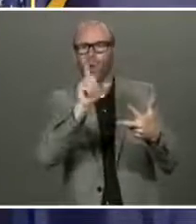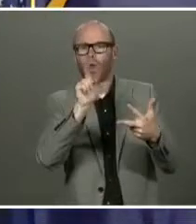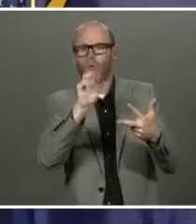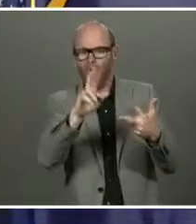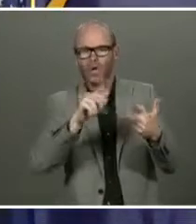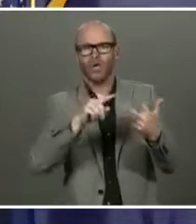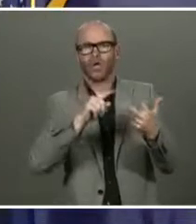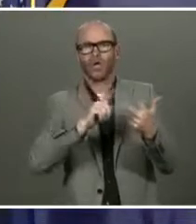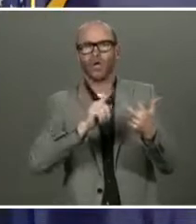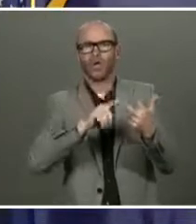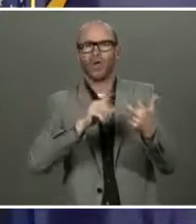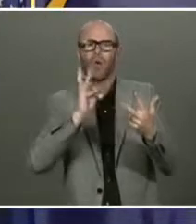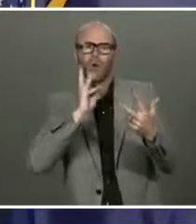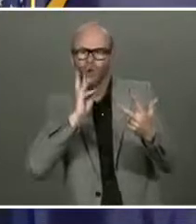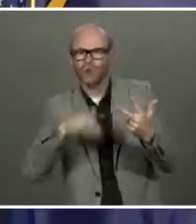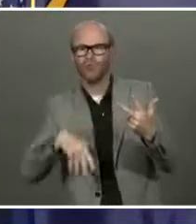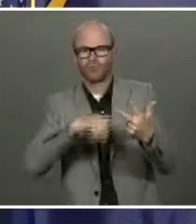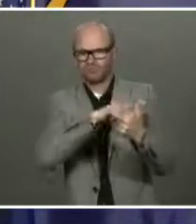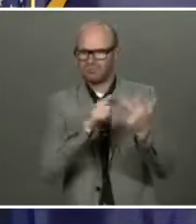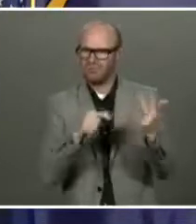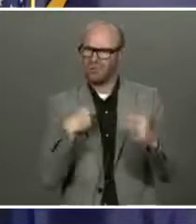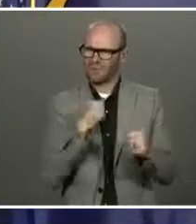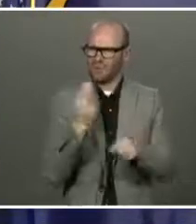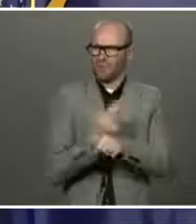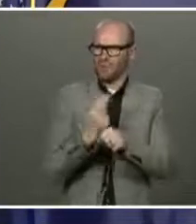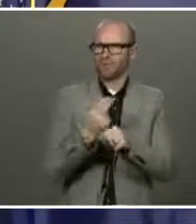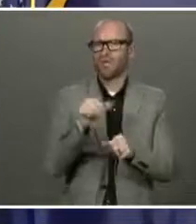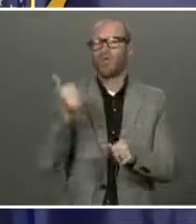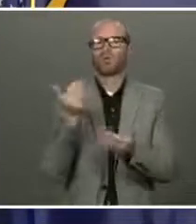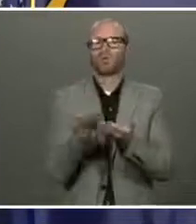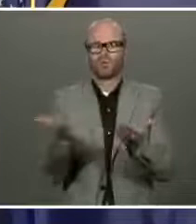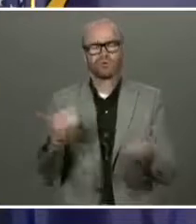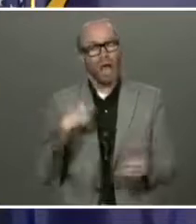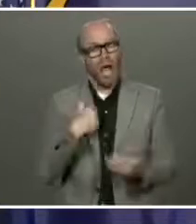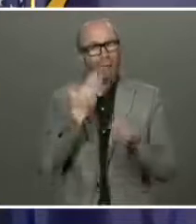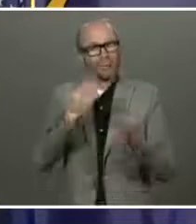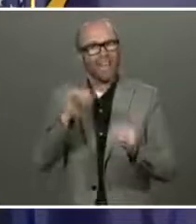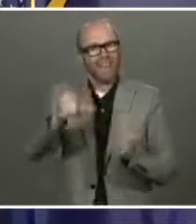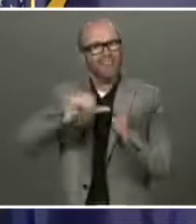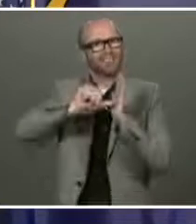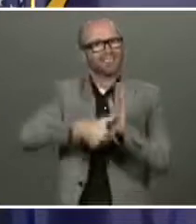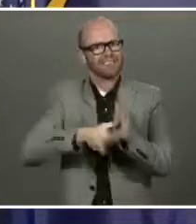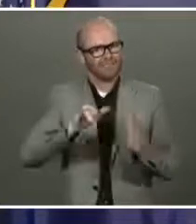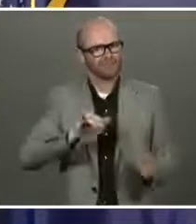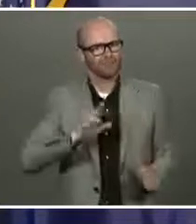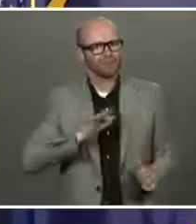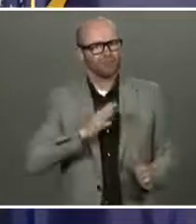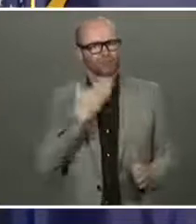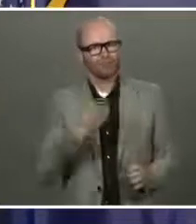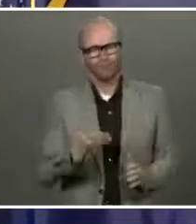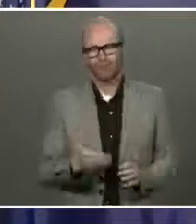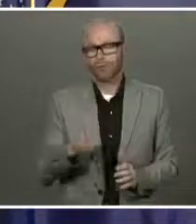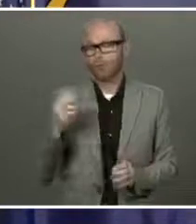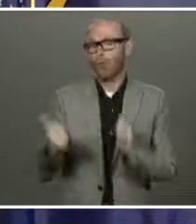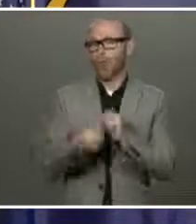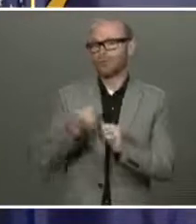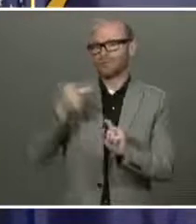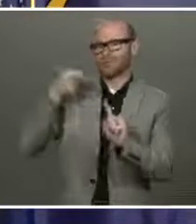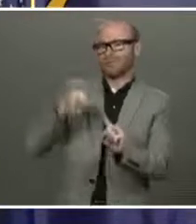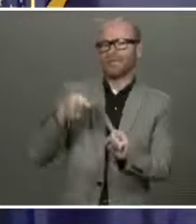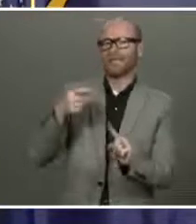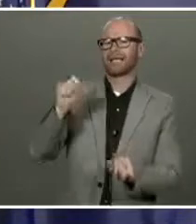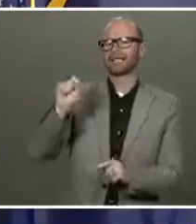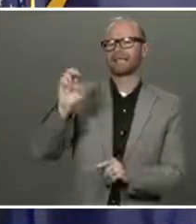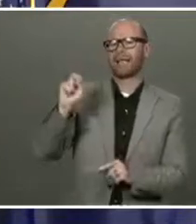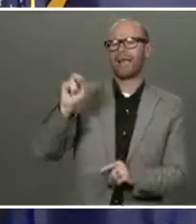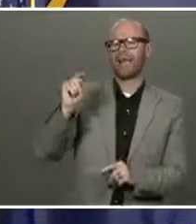firm believer in that. And so I appreciate that there is an emphasis, and I think this is mostly because of Senator Manchin, that we do have an emphasis